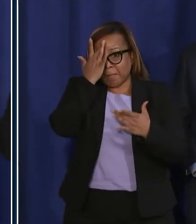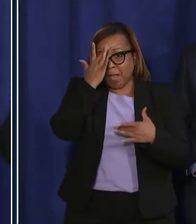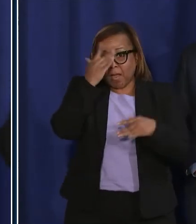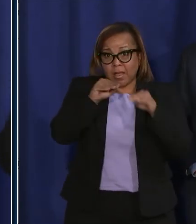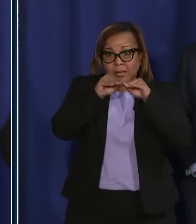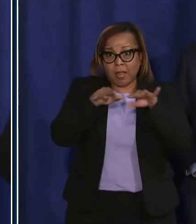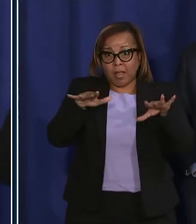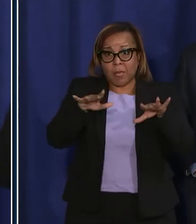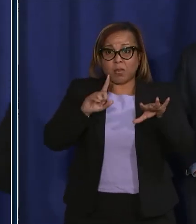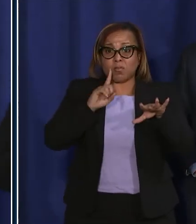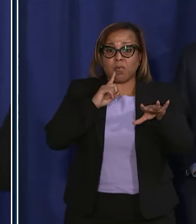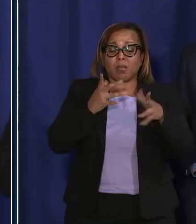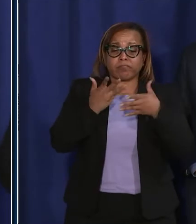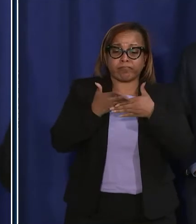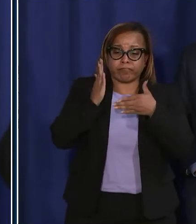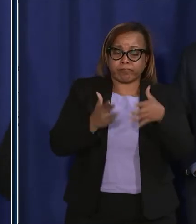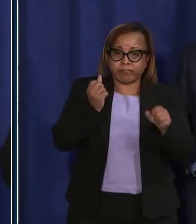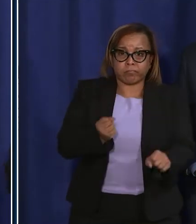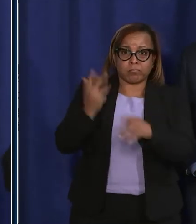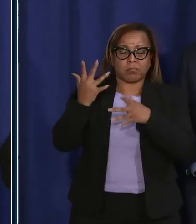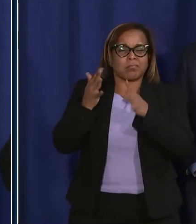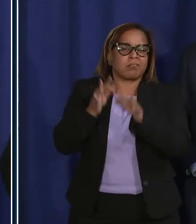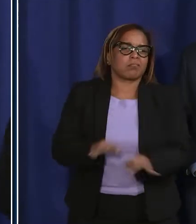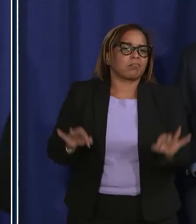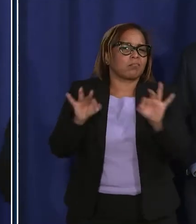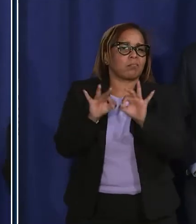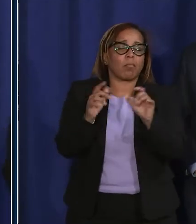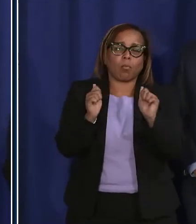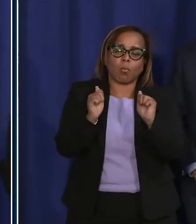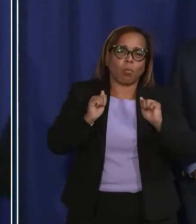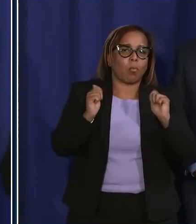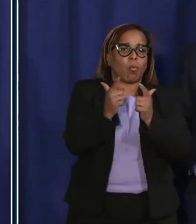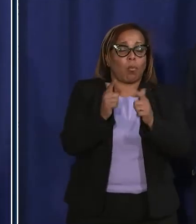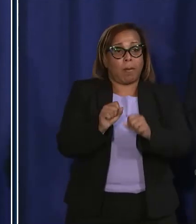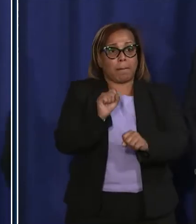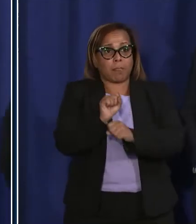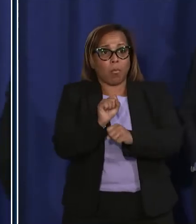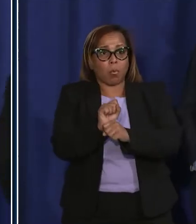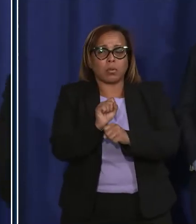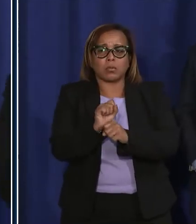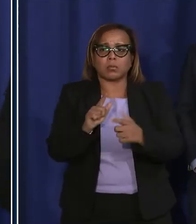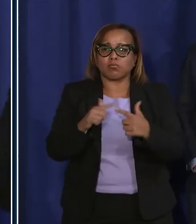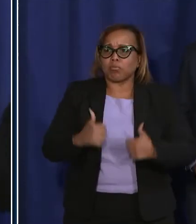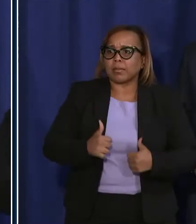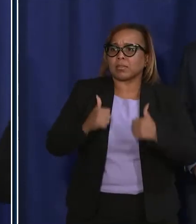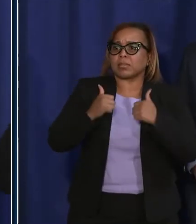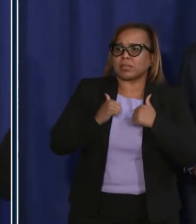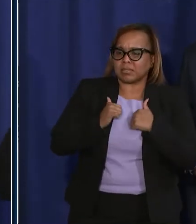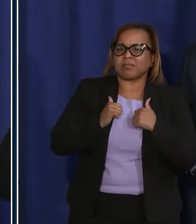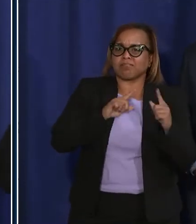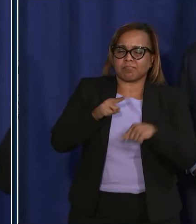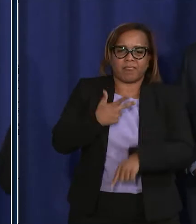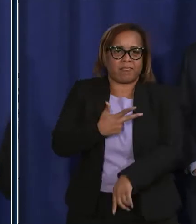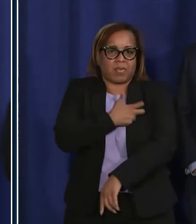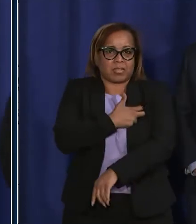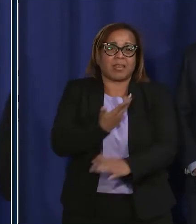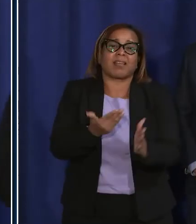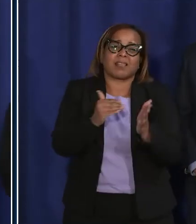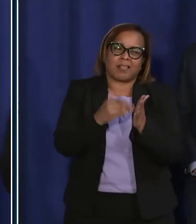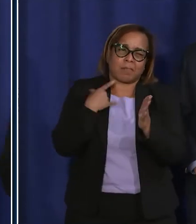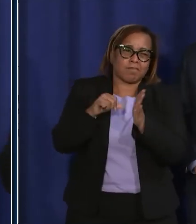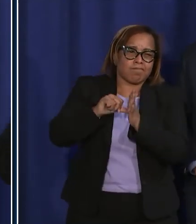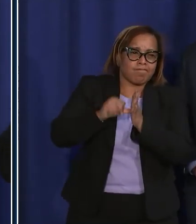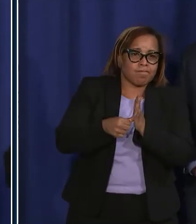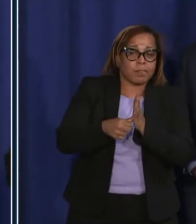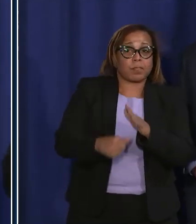in a rearview mirror is to make sure that we're getting all of our employees and all of our residents vaccinated. Again, I want to emphasize